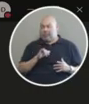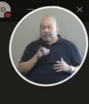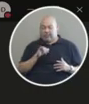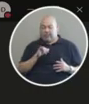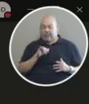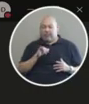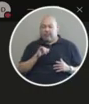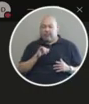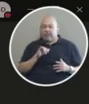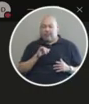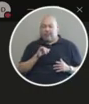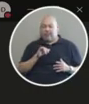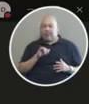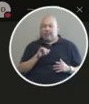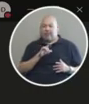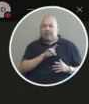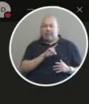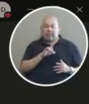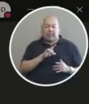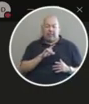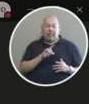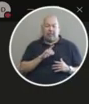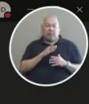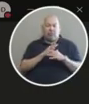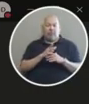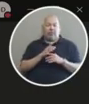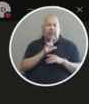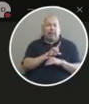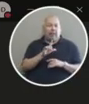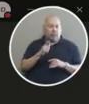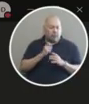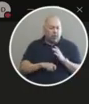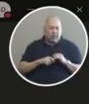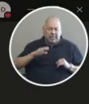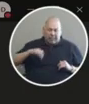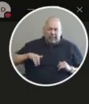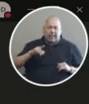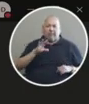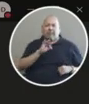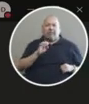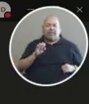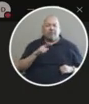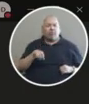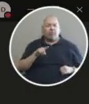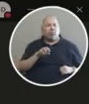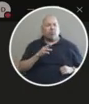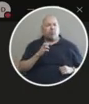prohibit landlords from charging exorbitant fees or late fees for